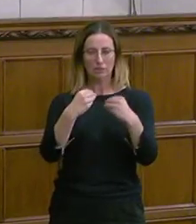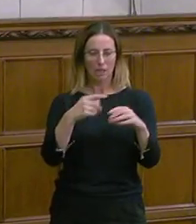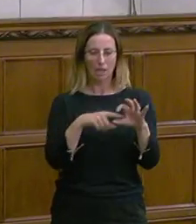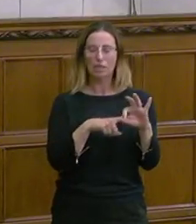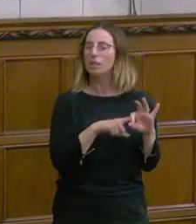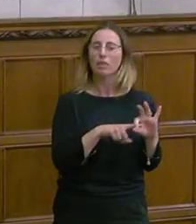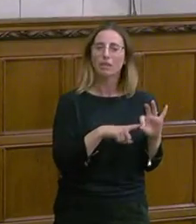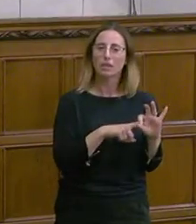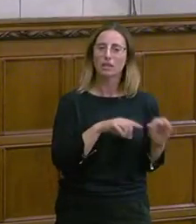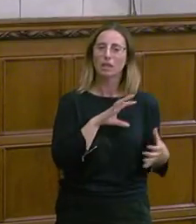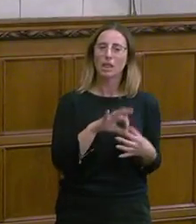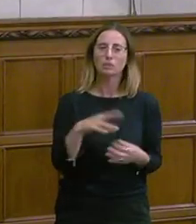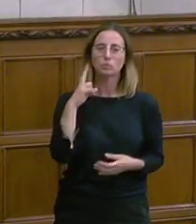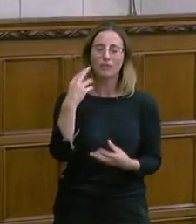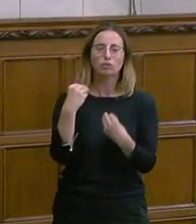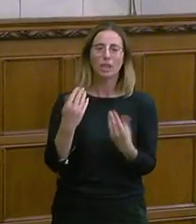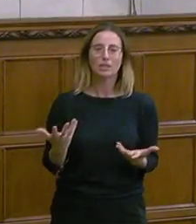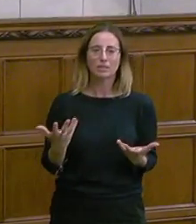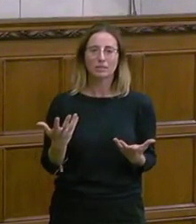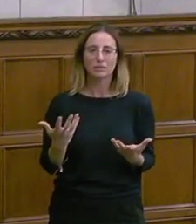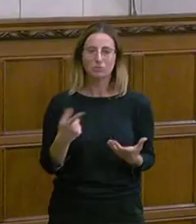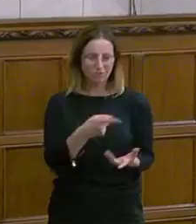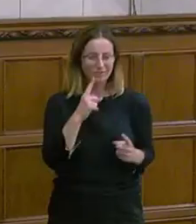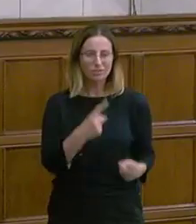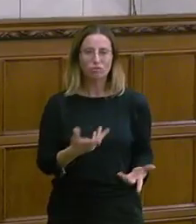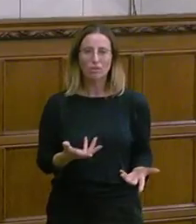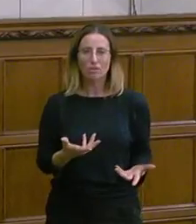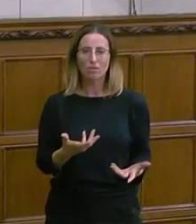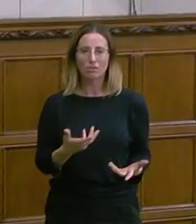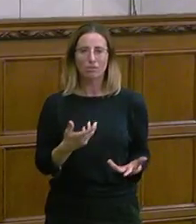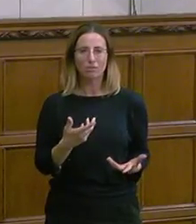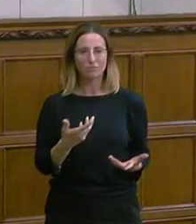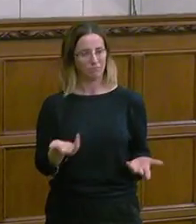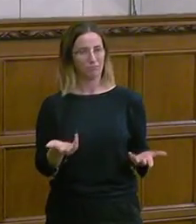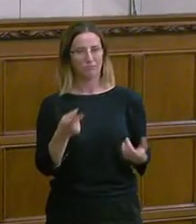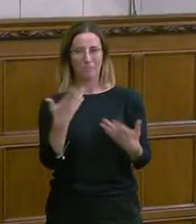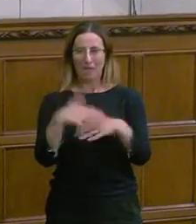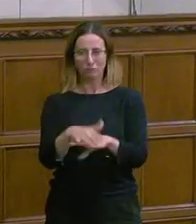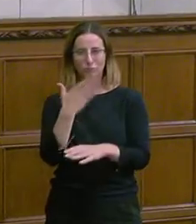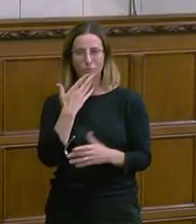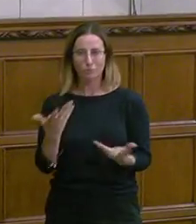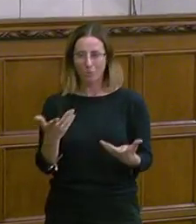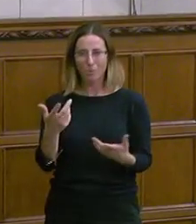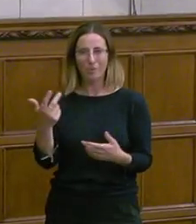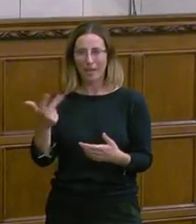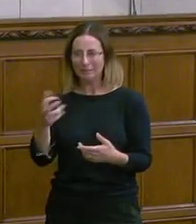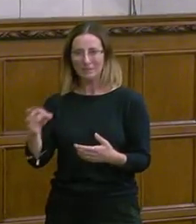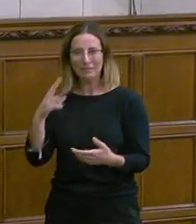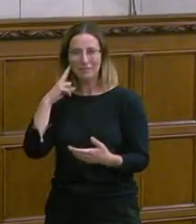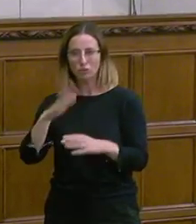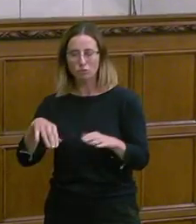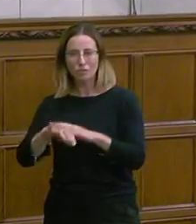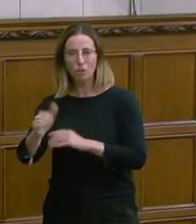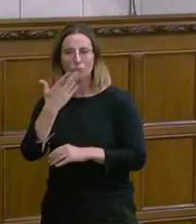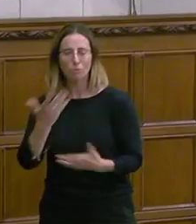nothing to do with deafness of young people that she, obviously, with 80% of them in mainstream schools, she's likely to be teaching. I haven't